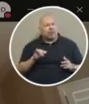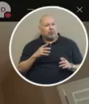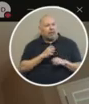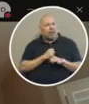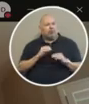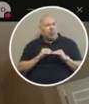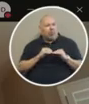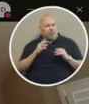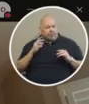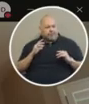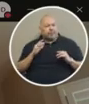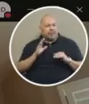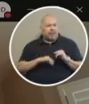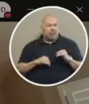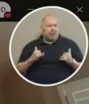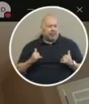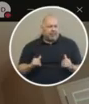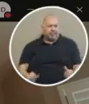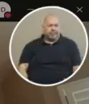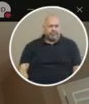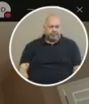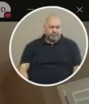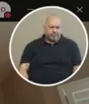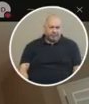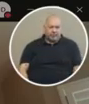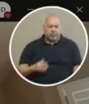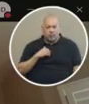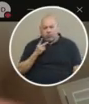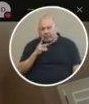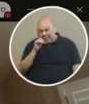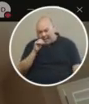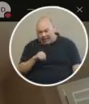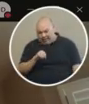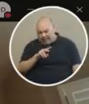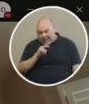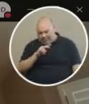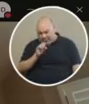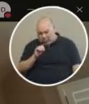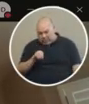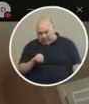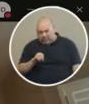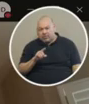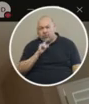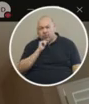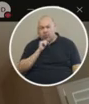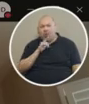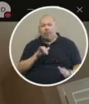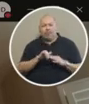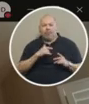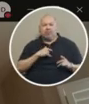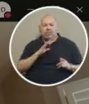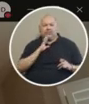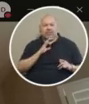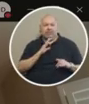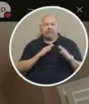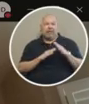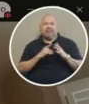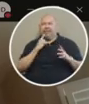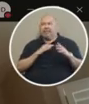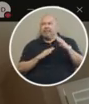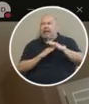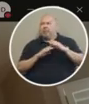dire than it is right now. So the 2.5% for who in particular? I would say the top